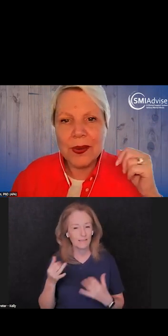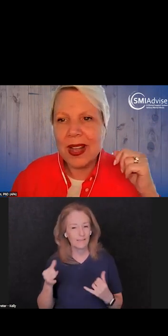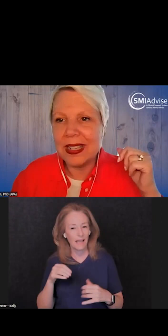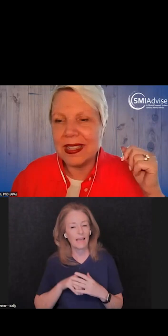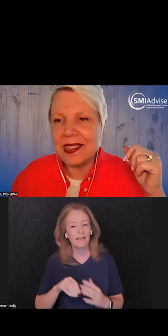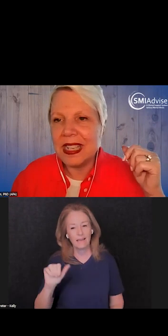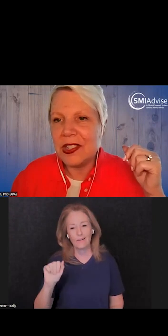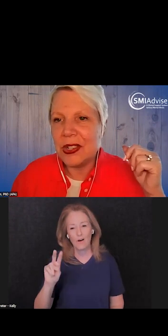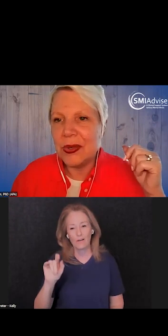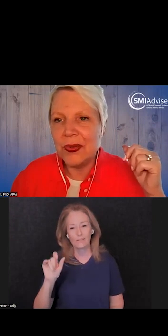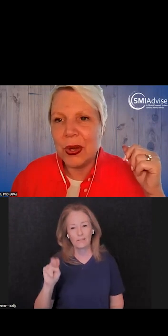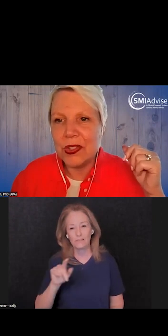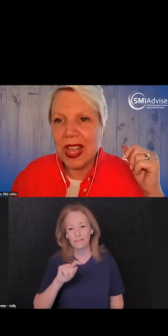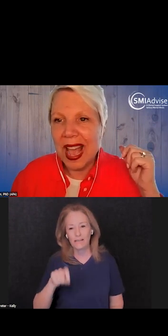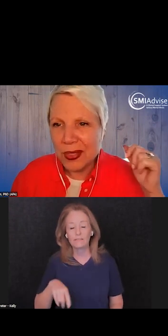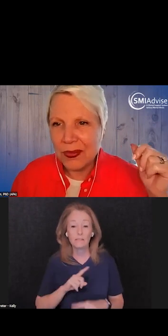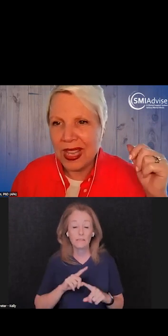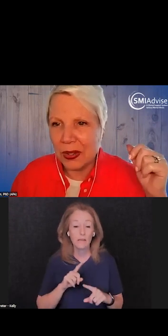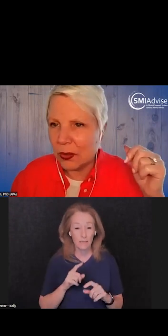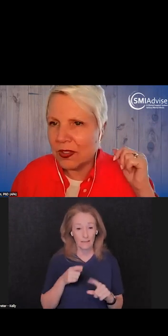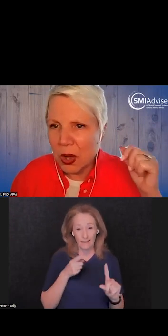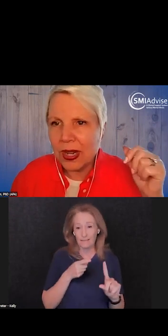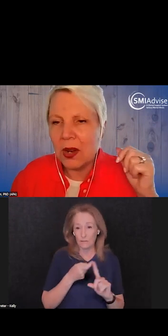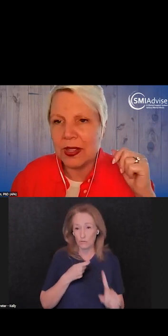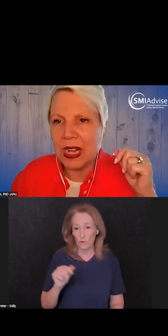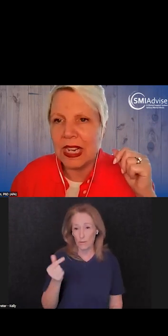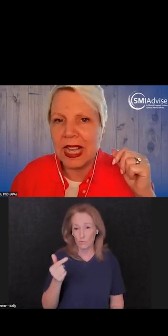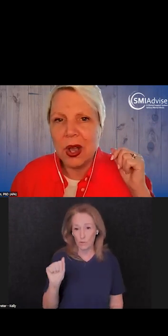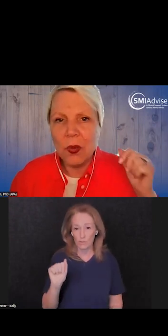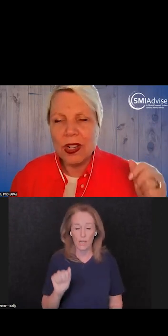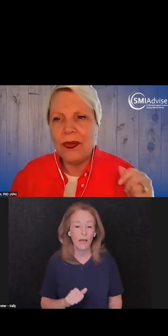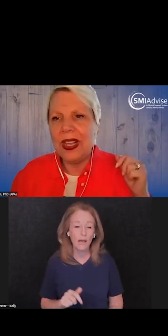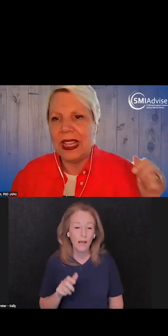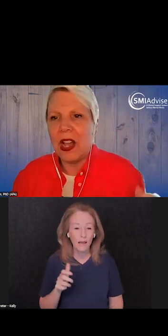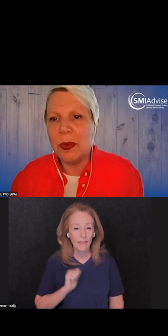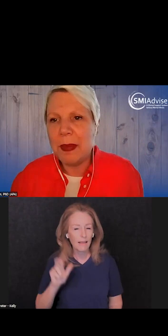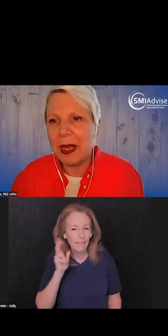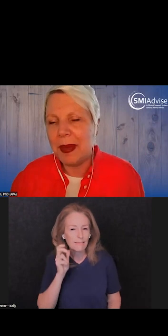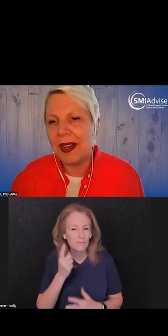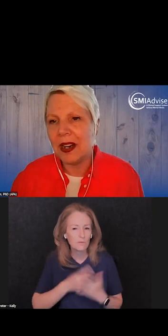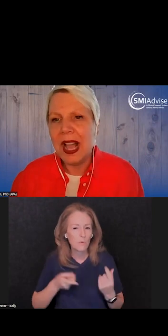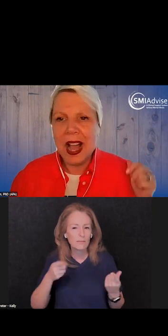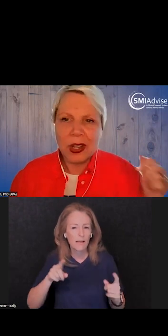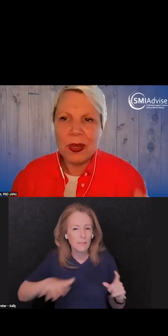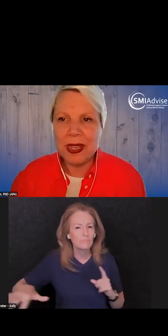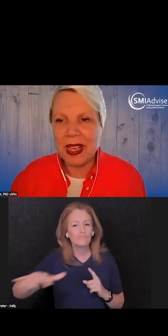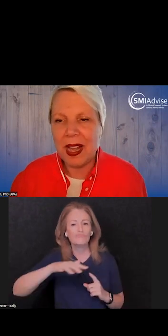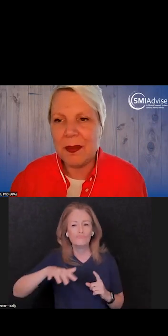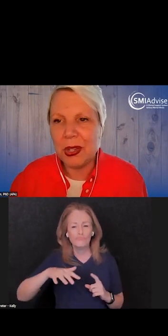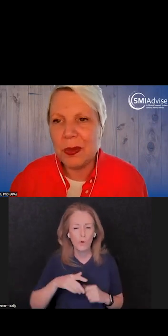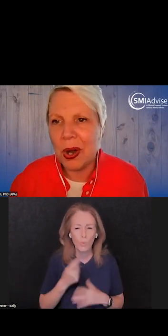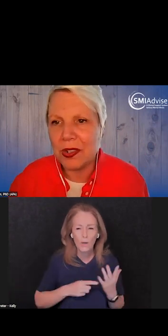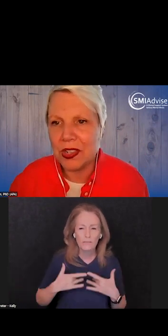they're going around and listening to folks out in the field. What's going on with 988? What are you feeling? How can we make it better? How can we